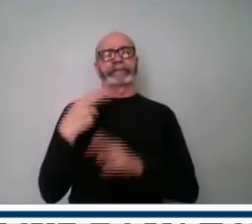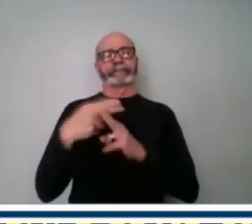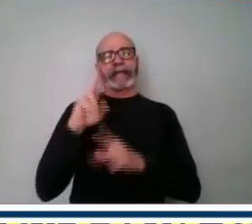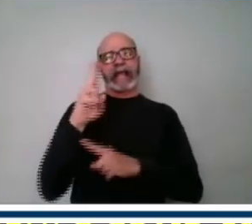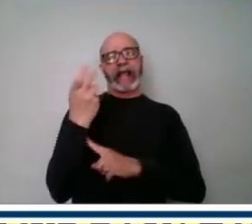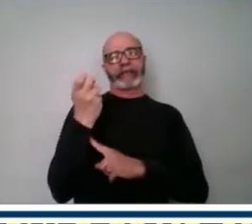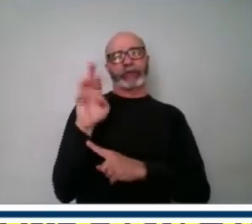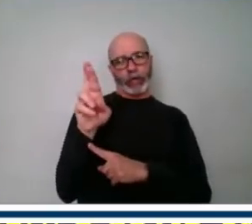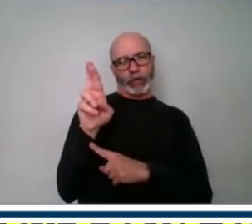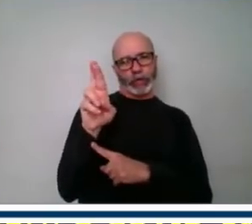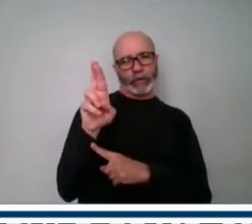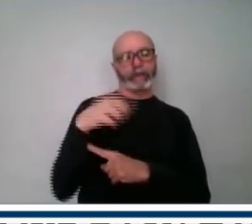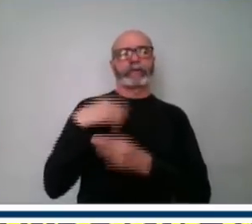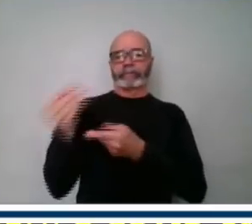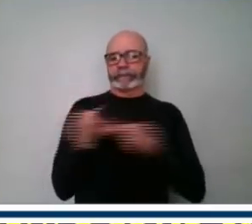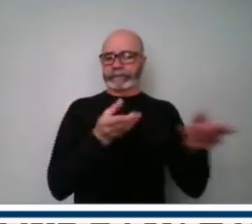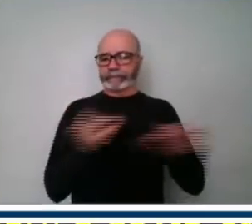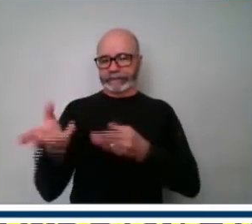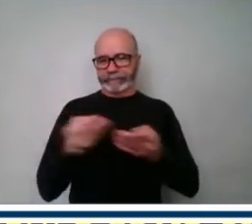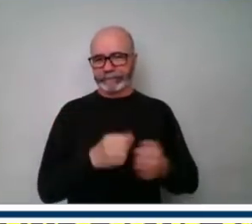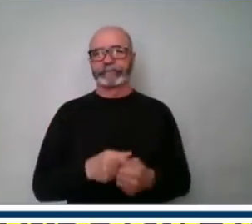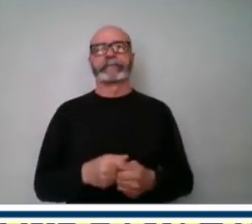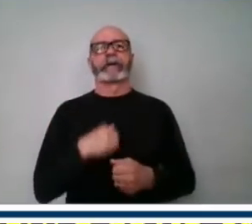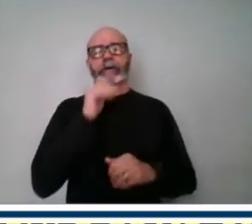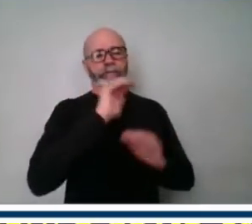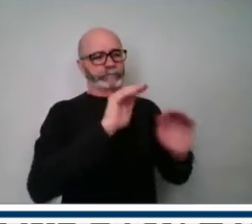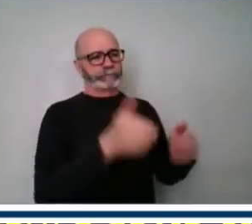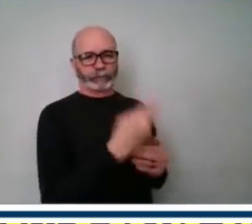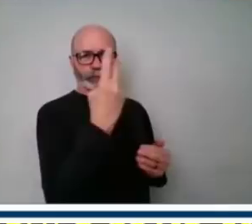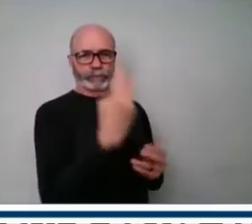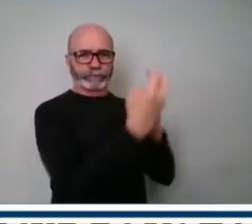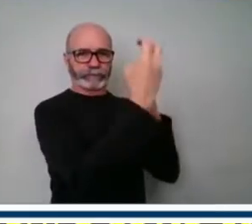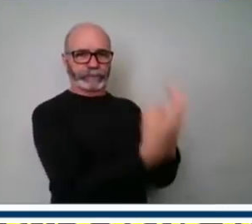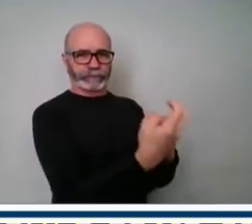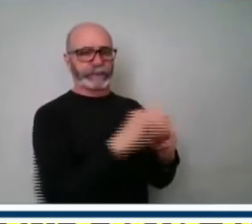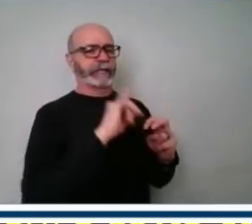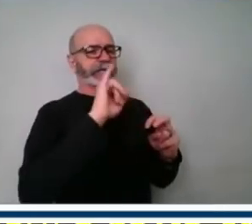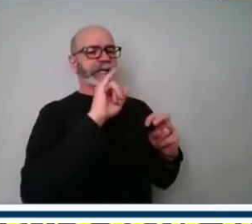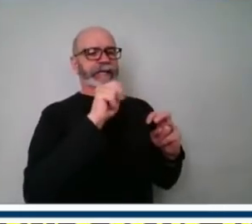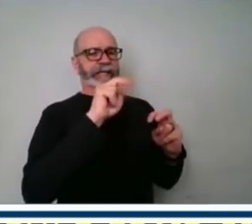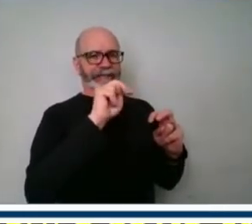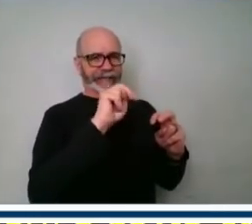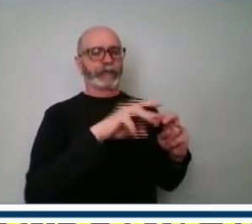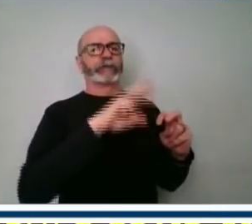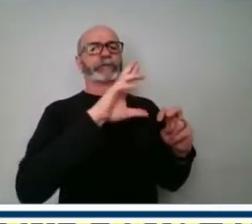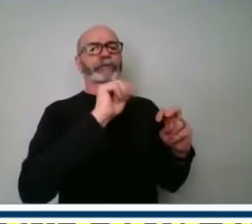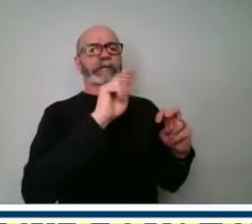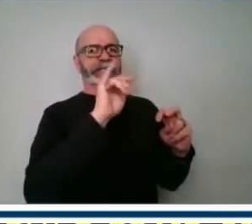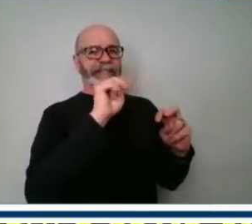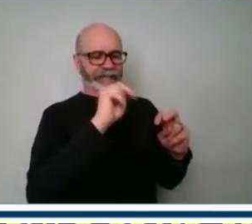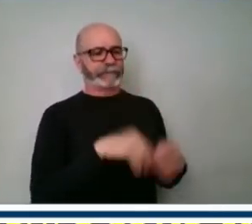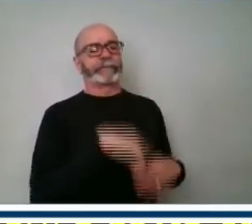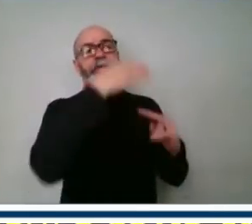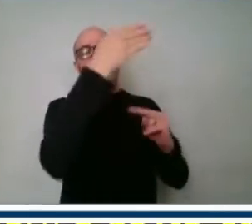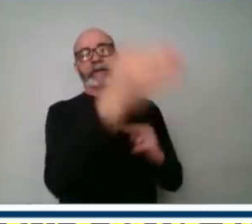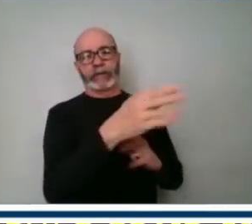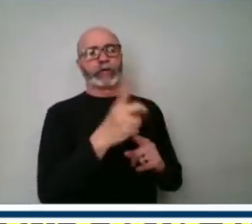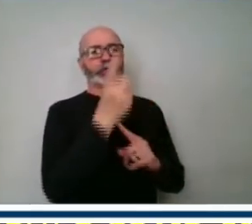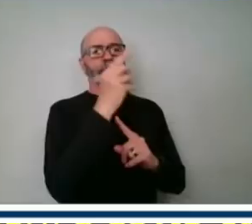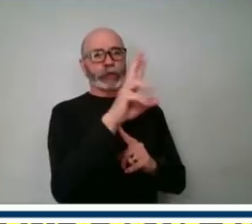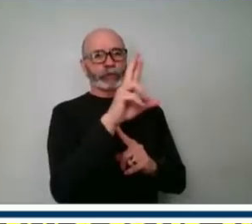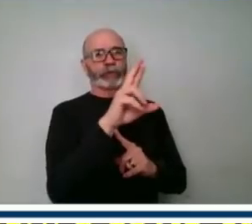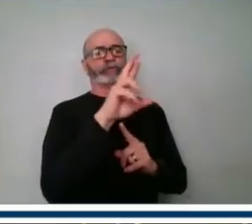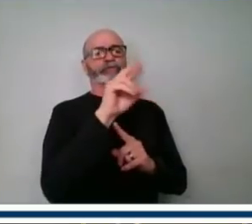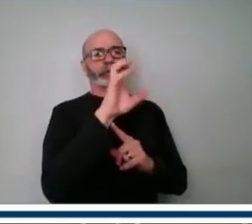begin, allow me to introduce the Honourable Ian Rankin, Premier of Nova Scotia, and Dr. Robert Strang, Chief